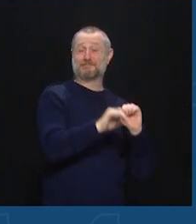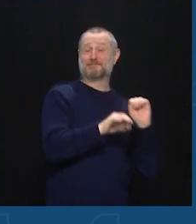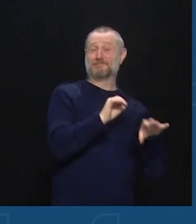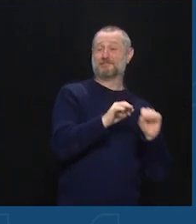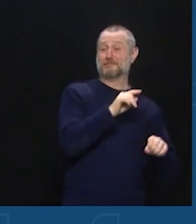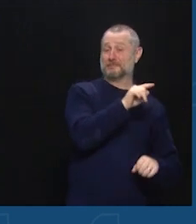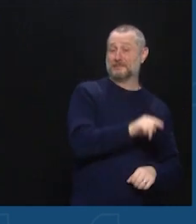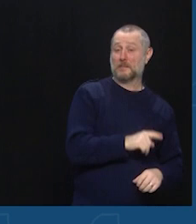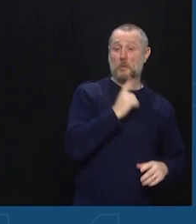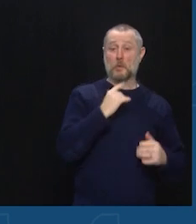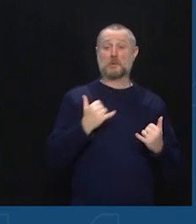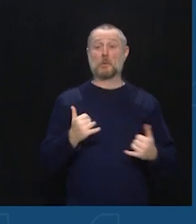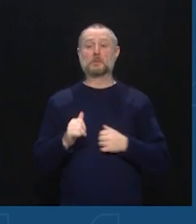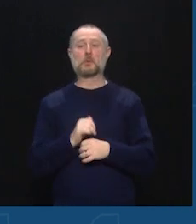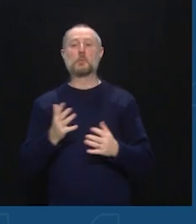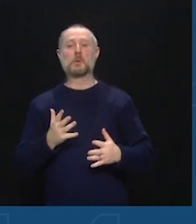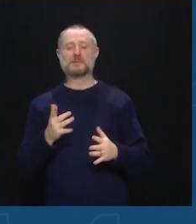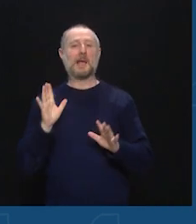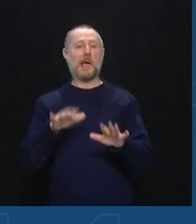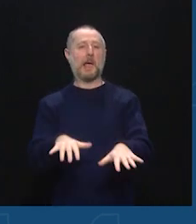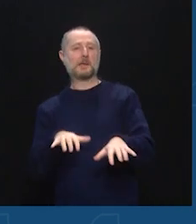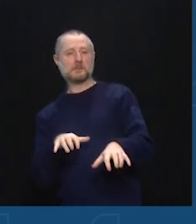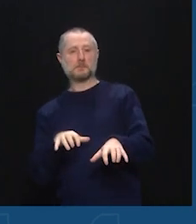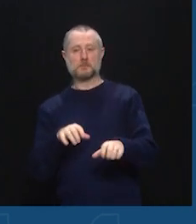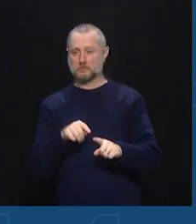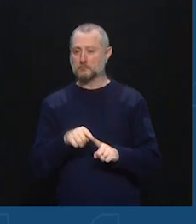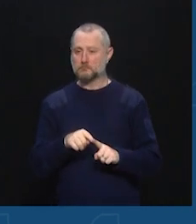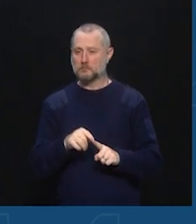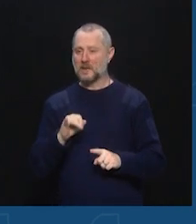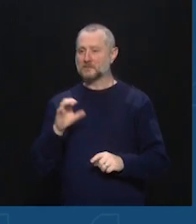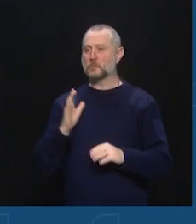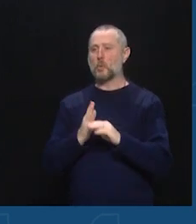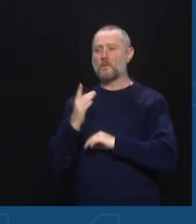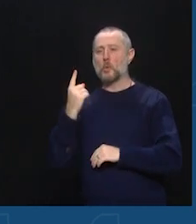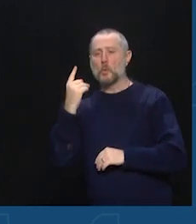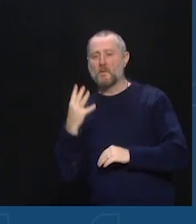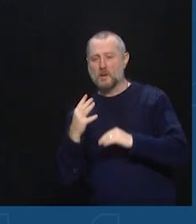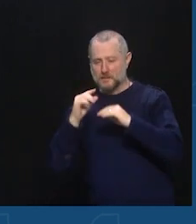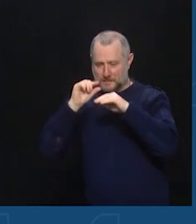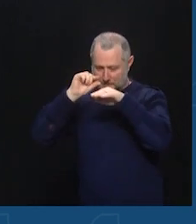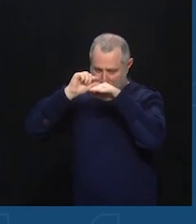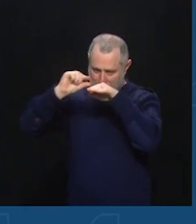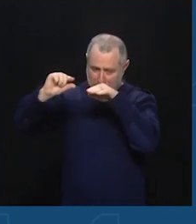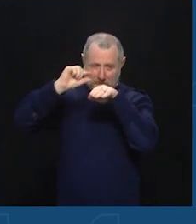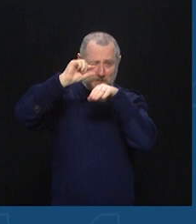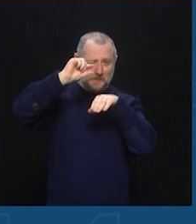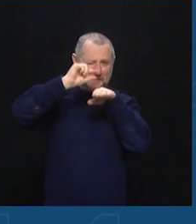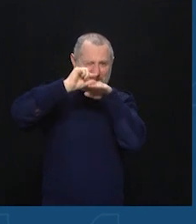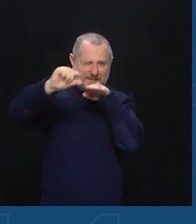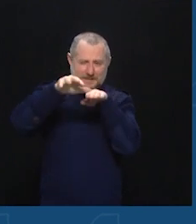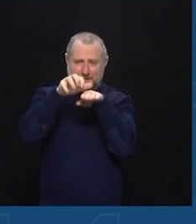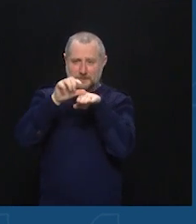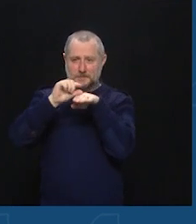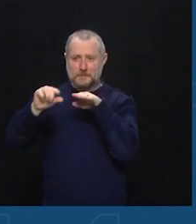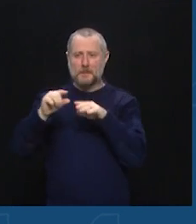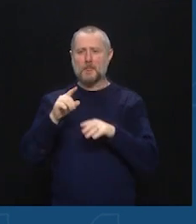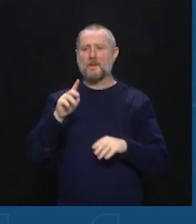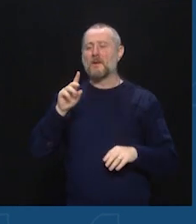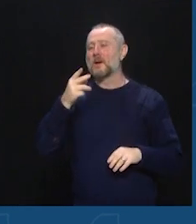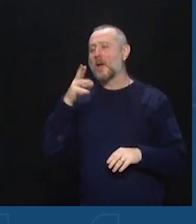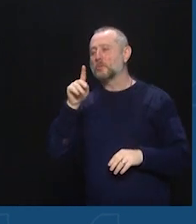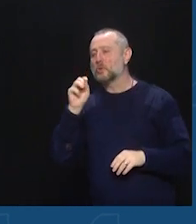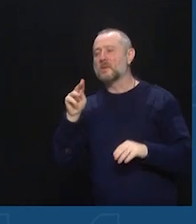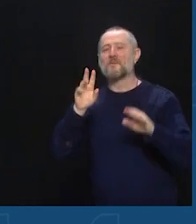storm is ice. We've had well over a quarter of an inch of ice accumulation in the Hudson Valley and the capital region. We